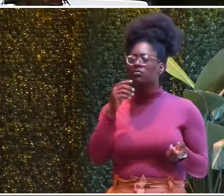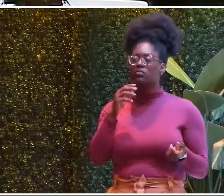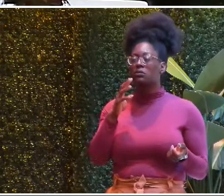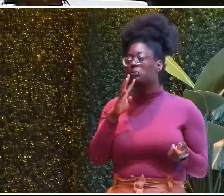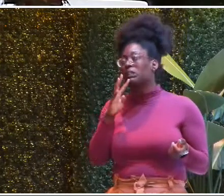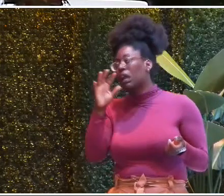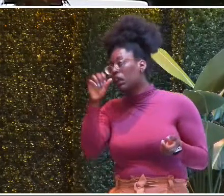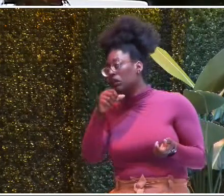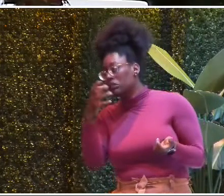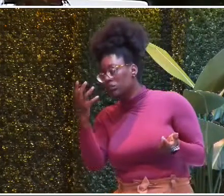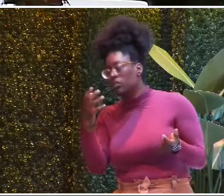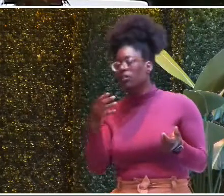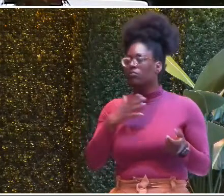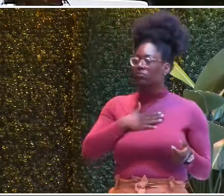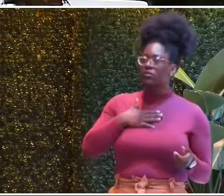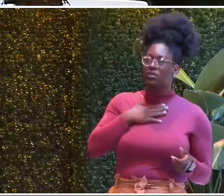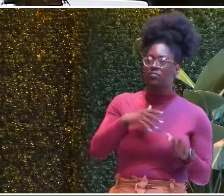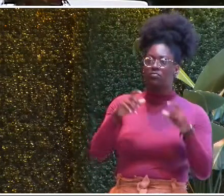wear a mask. Thank you.